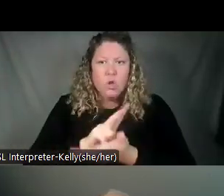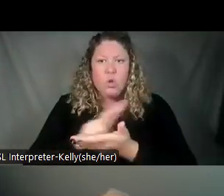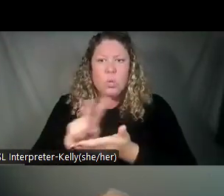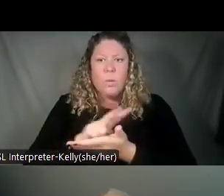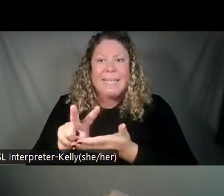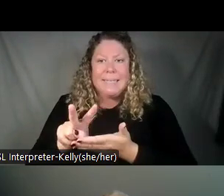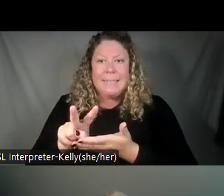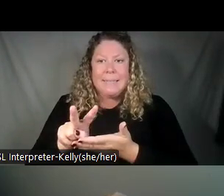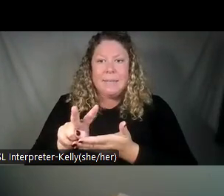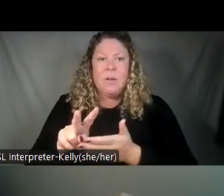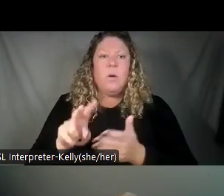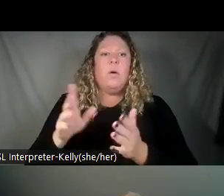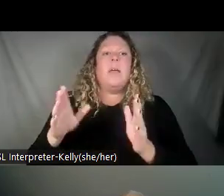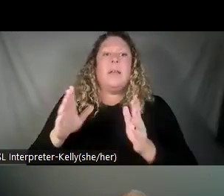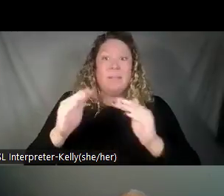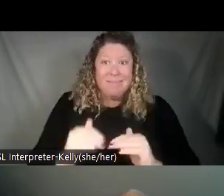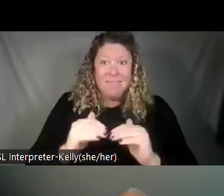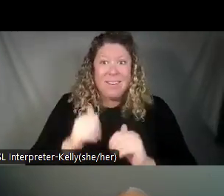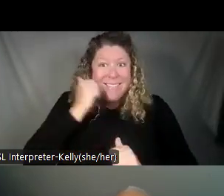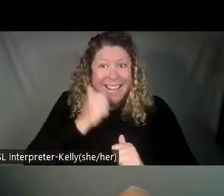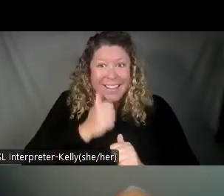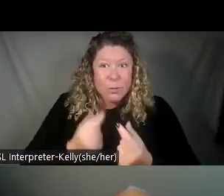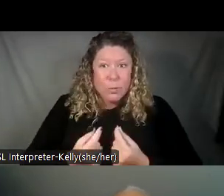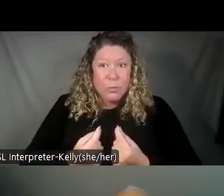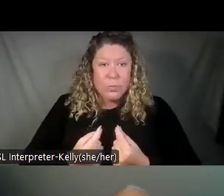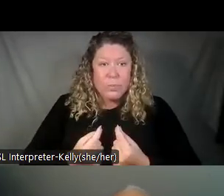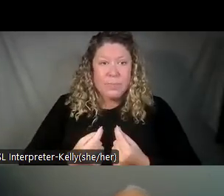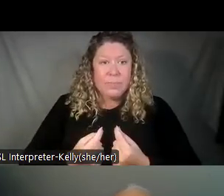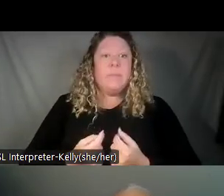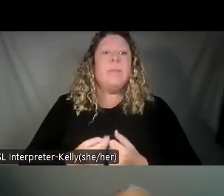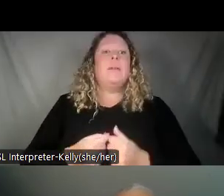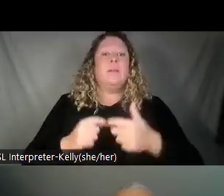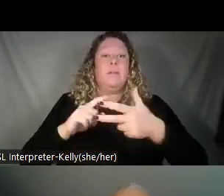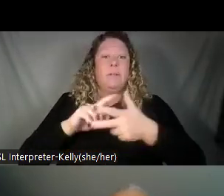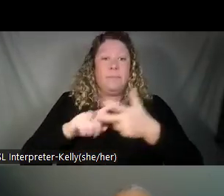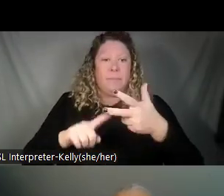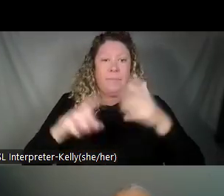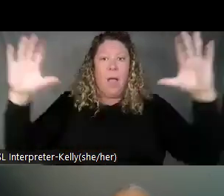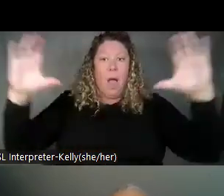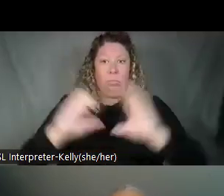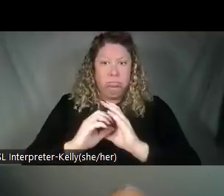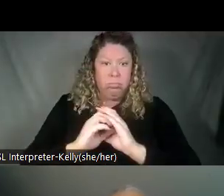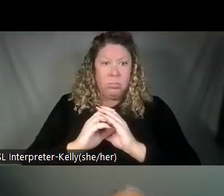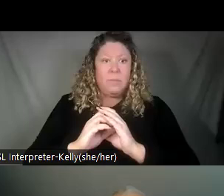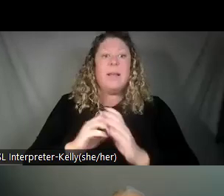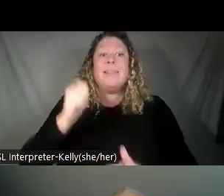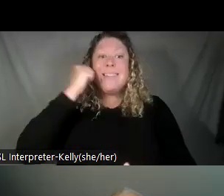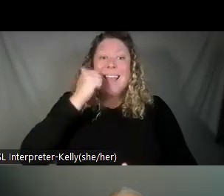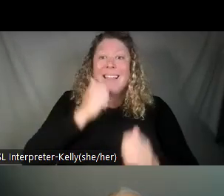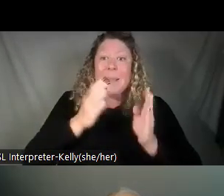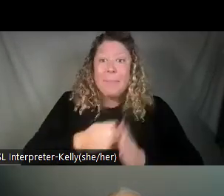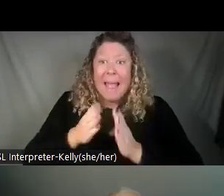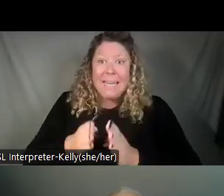daily activity. The next 2, daily planning and daily scrums, these are the daily things that you're doing based on